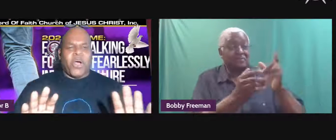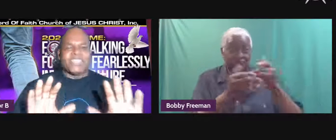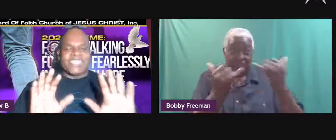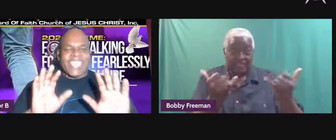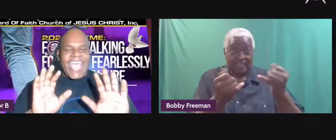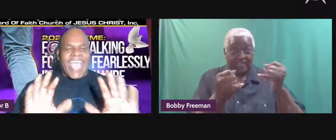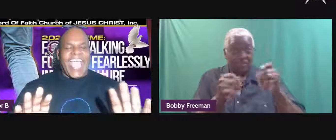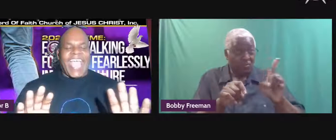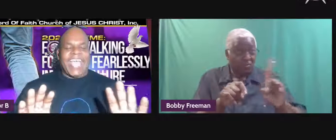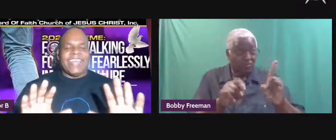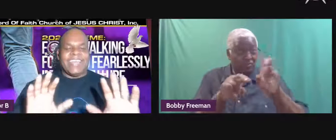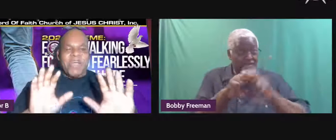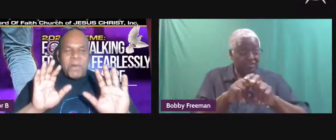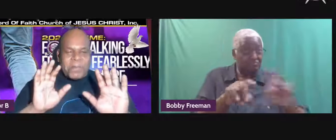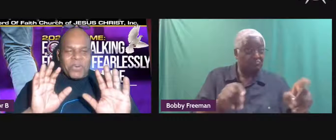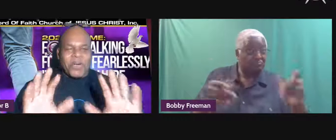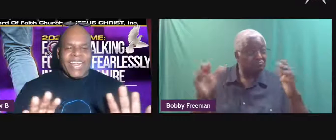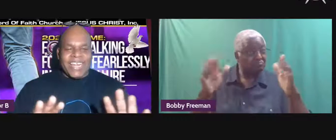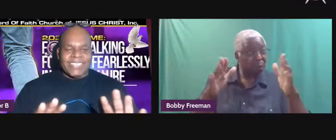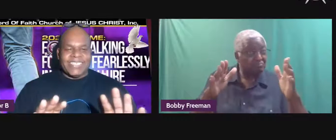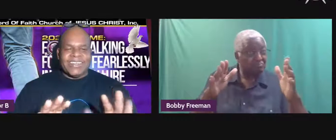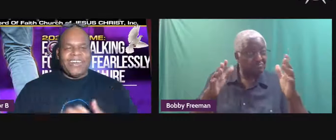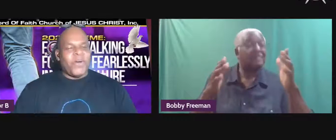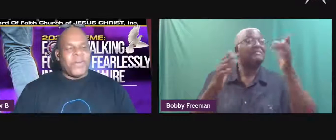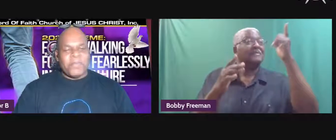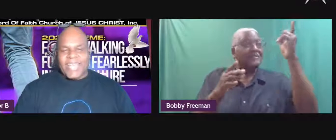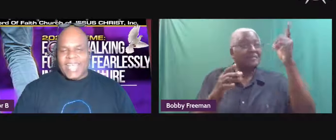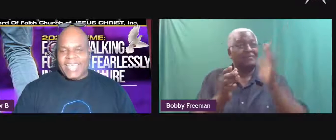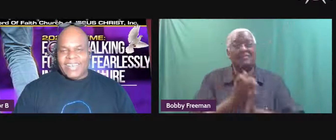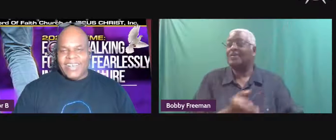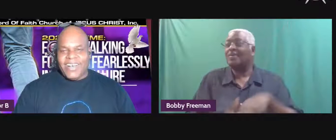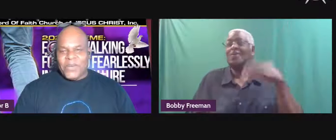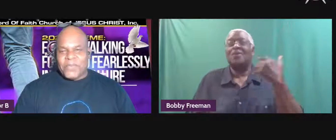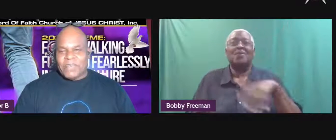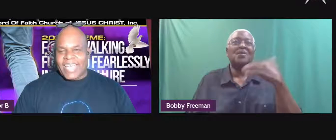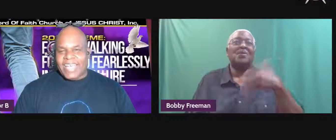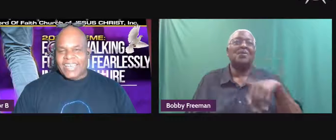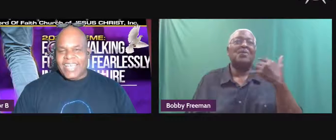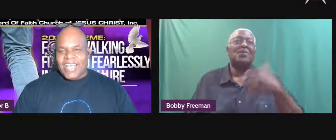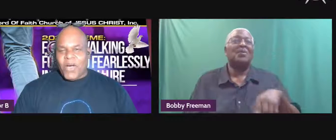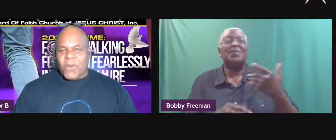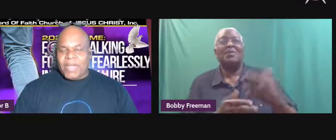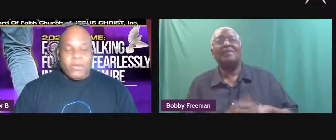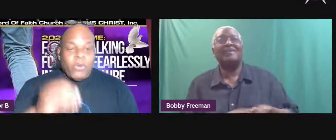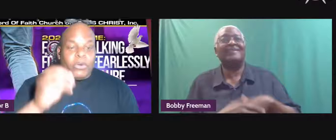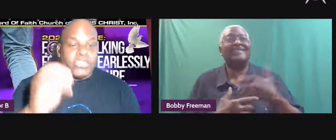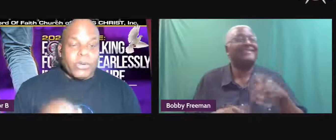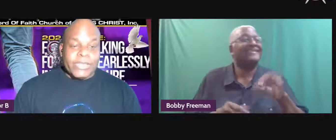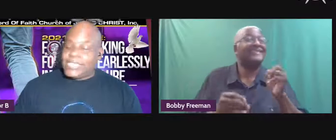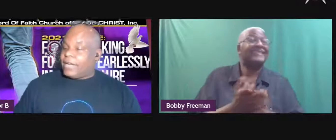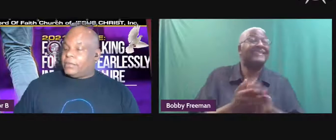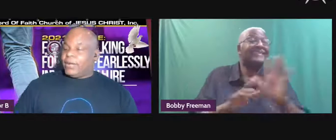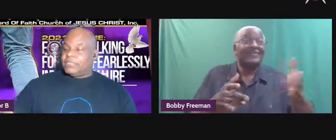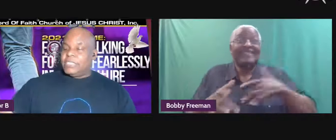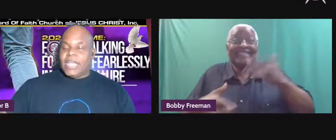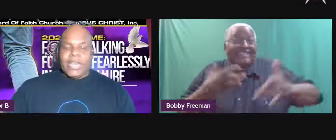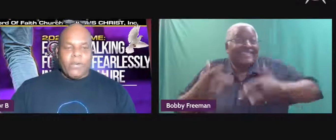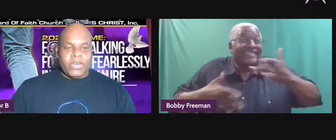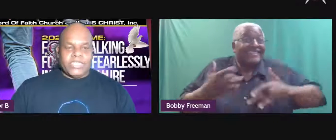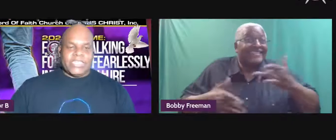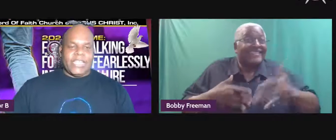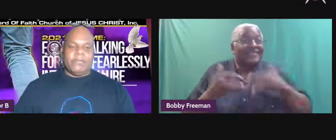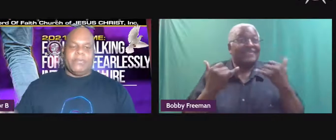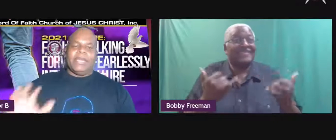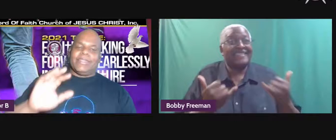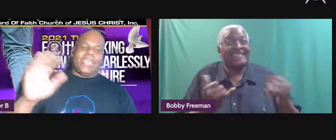Just pause and praise. Oh, man. Oh, man. Oh, man, we're so excited about today,